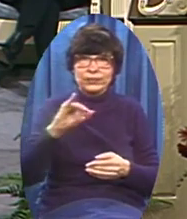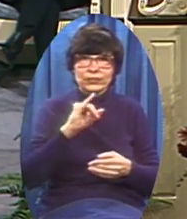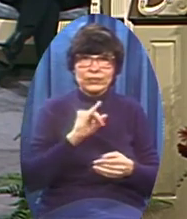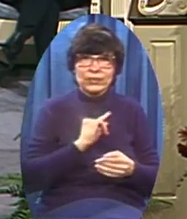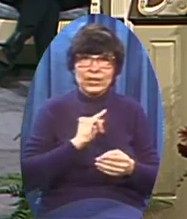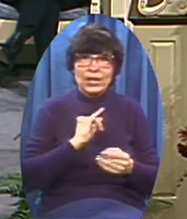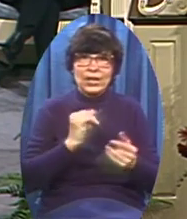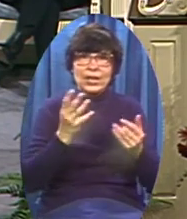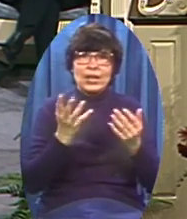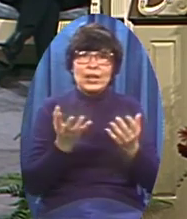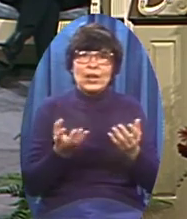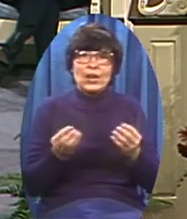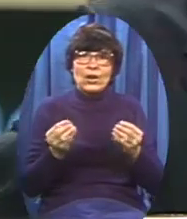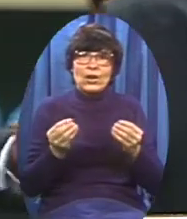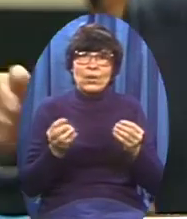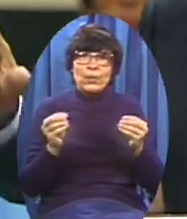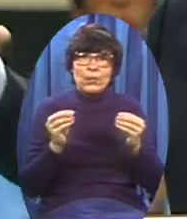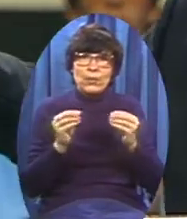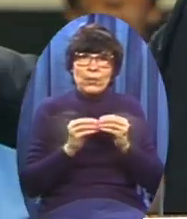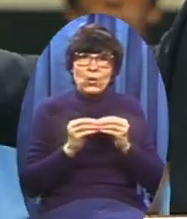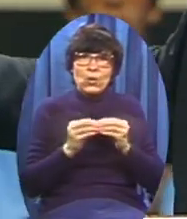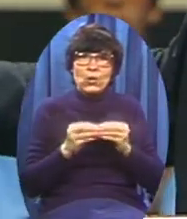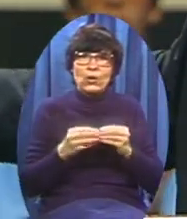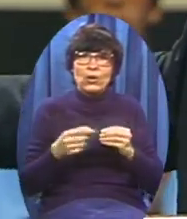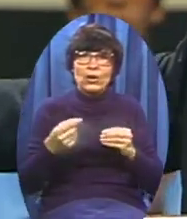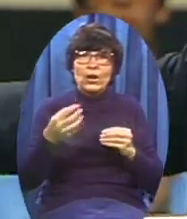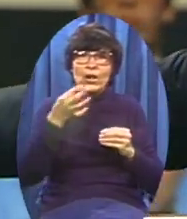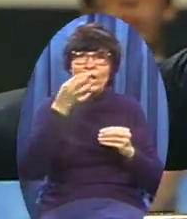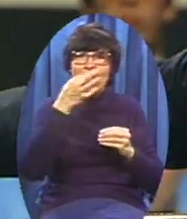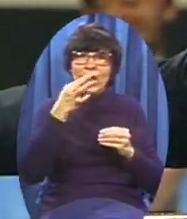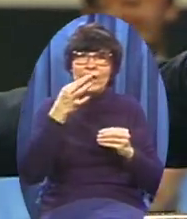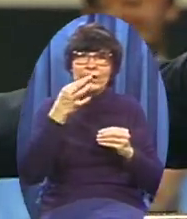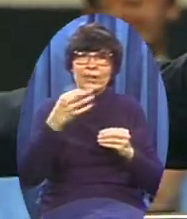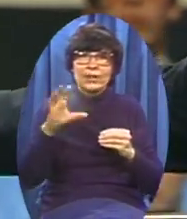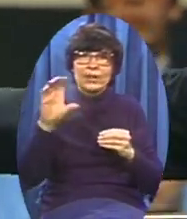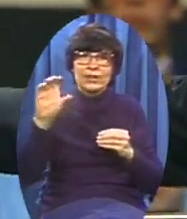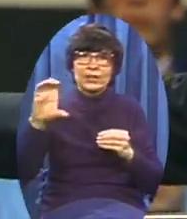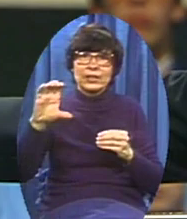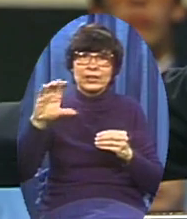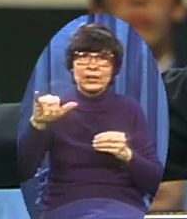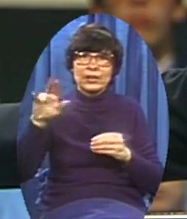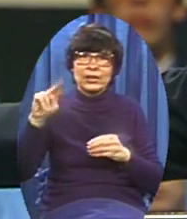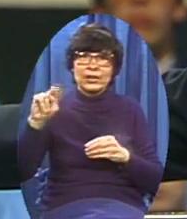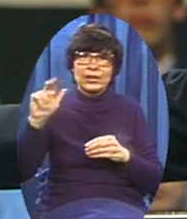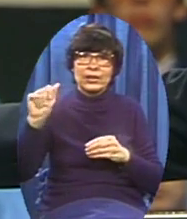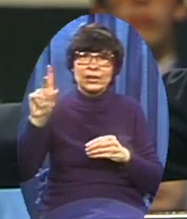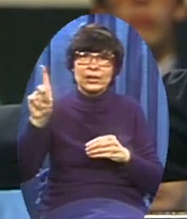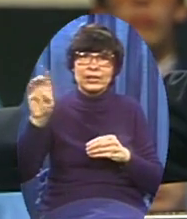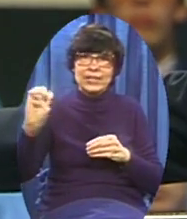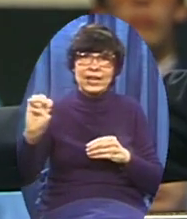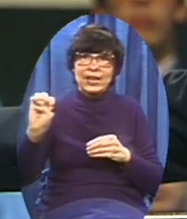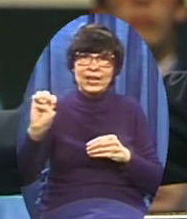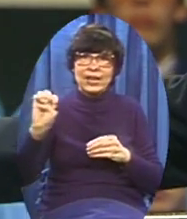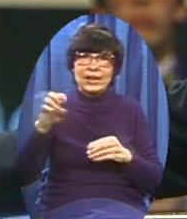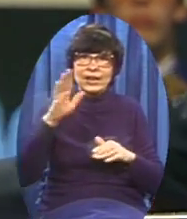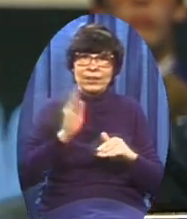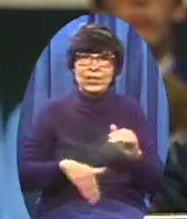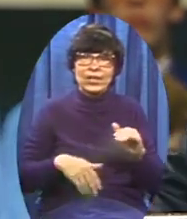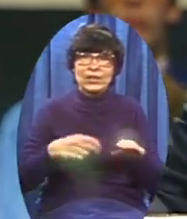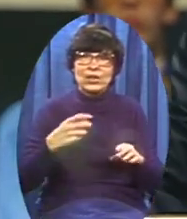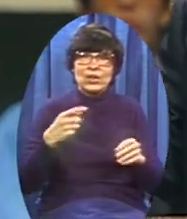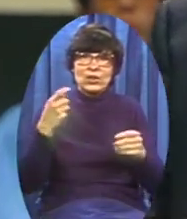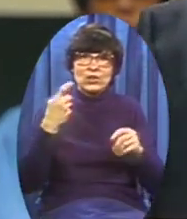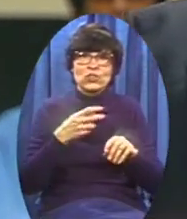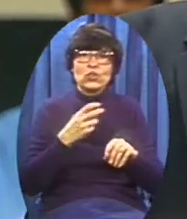I could get by with it easier than to lay my hand to hurt on this dear man of God. You better